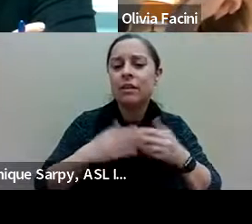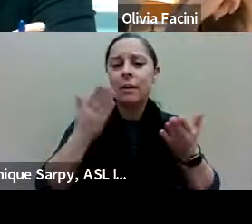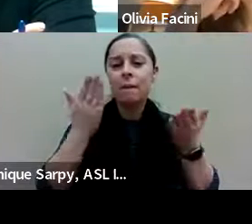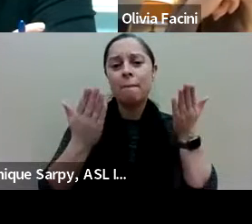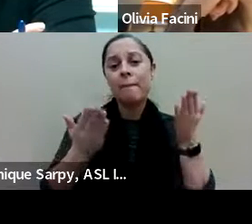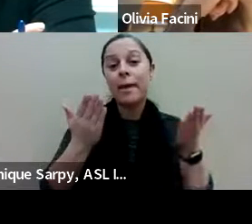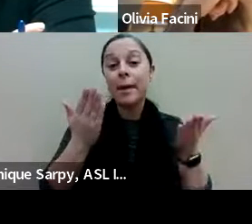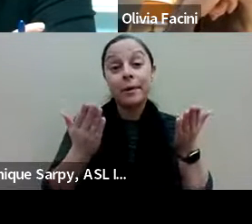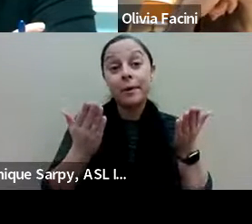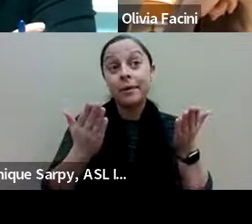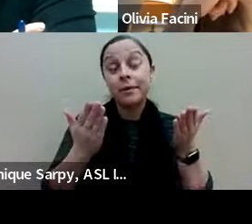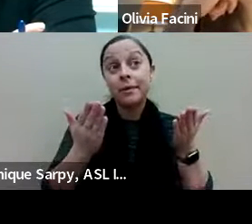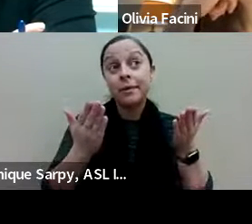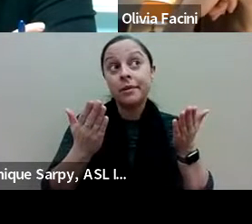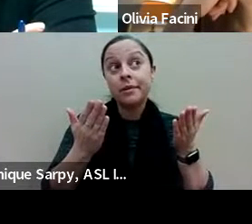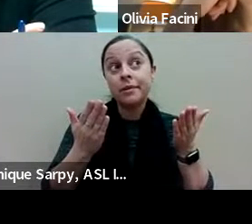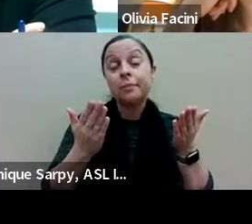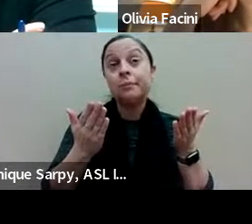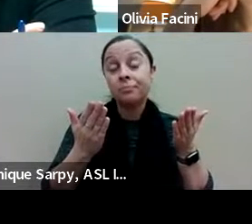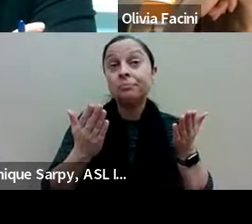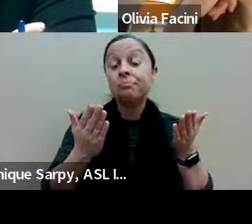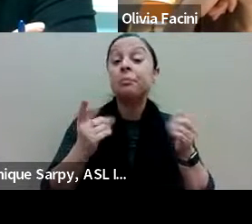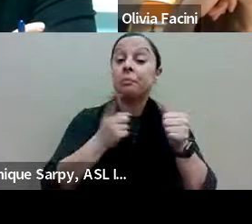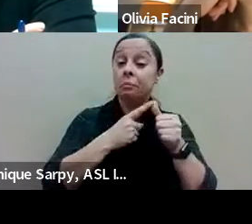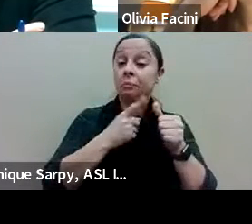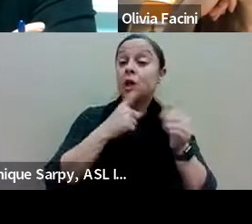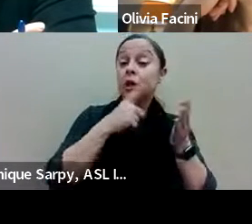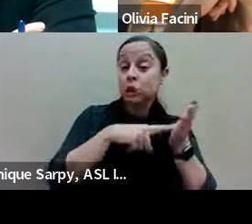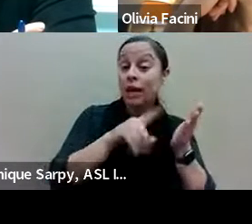with the checking of the devices,